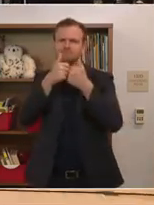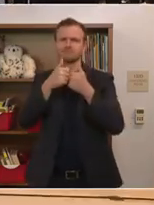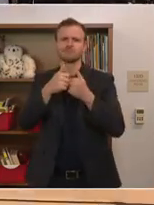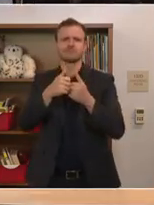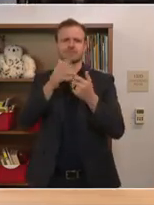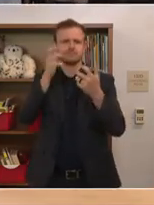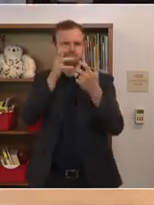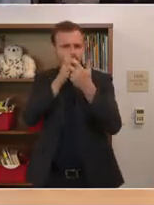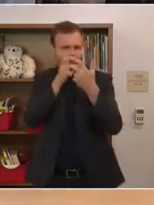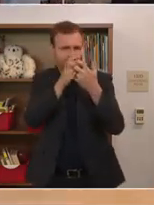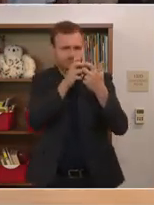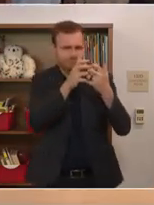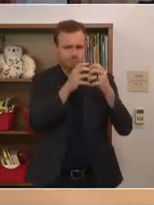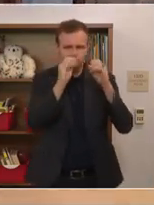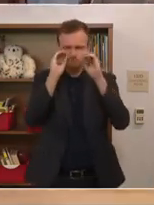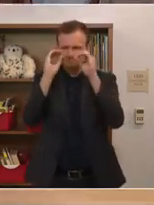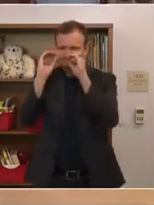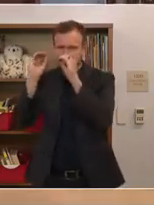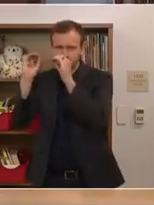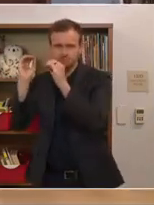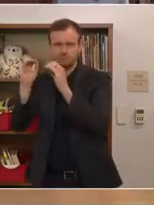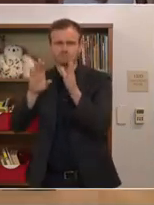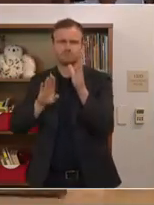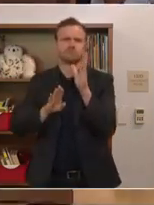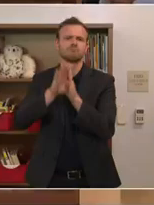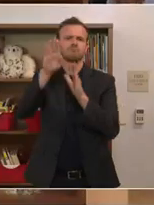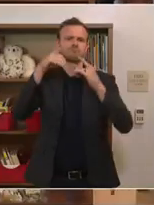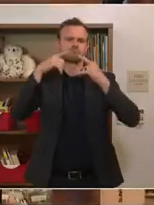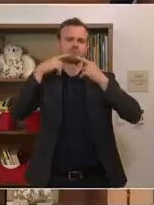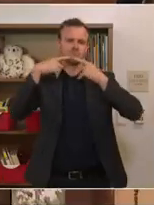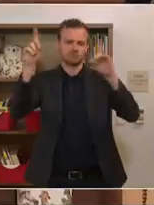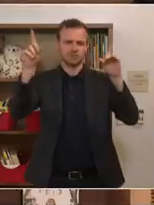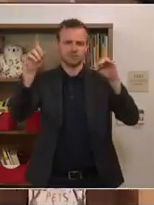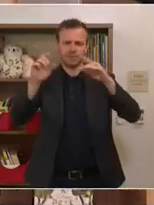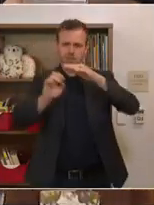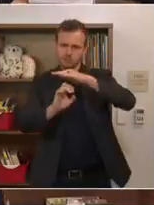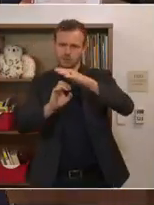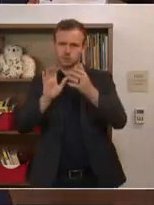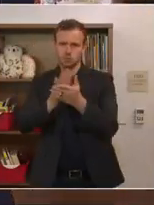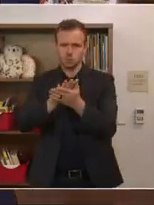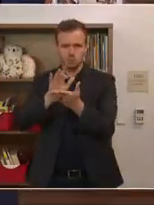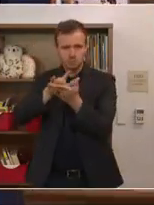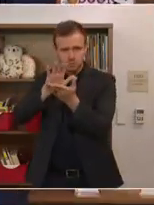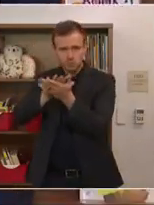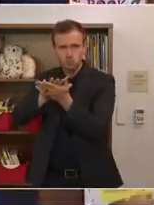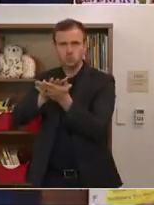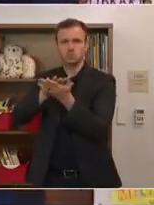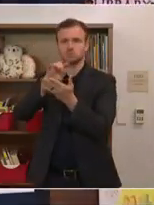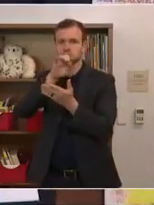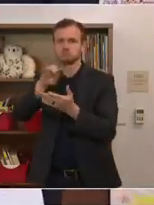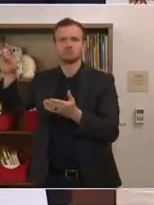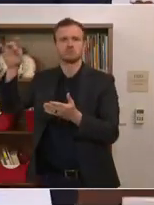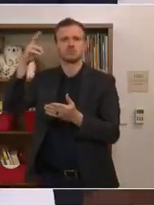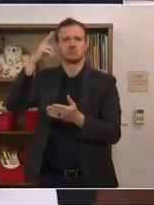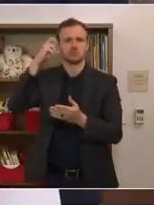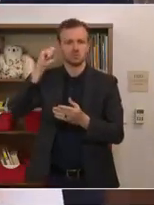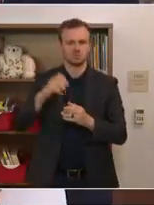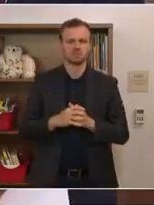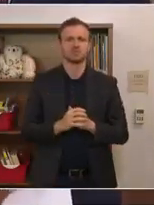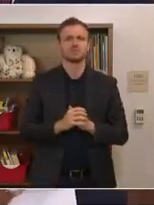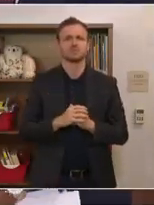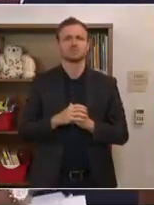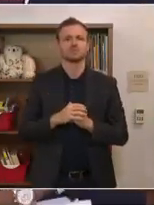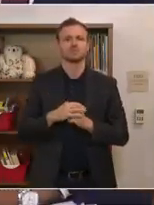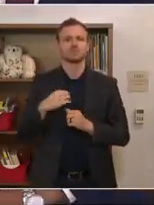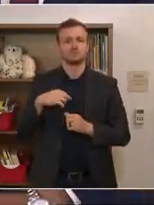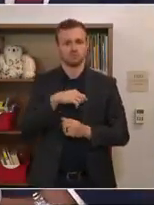enables them to be successful in middle school and beyond. Our scholars enjoy dedicated arts programming and